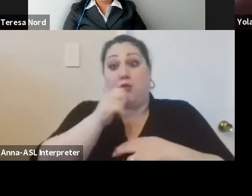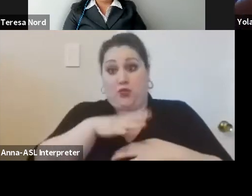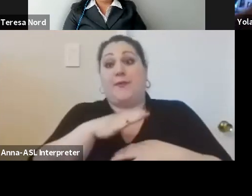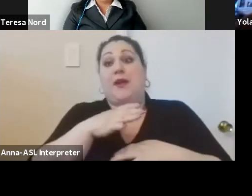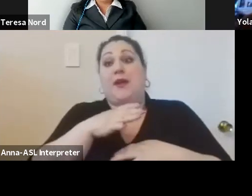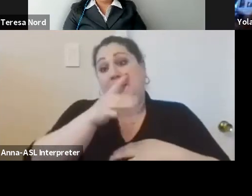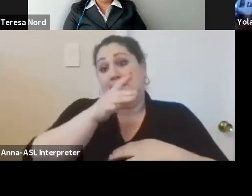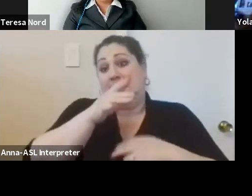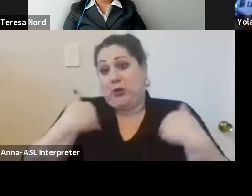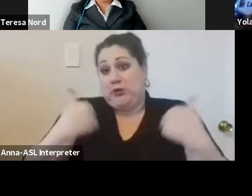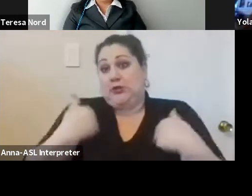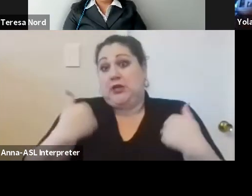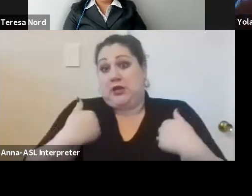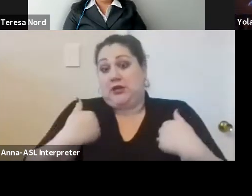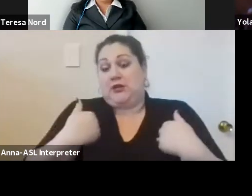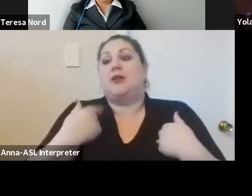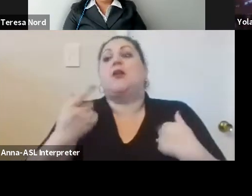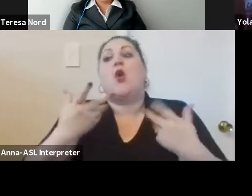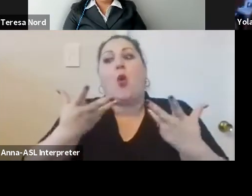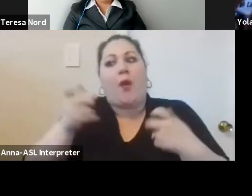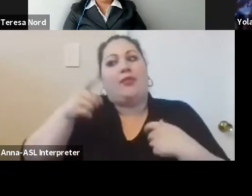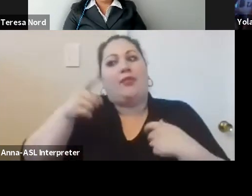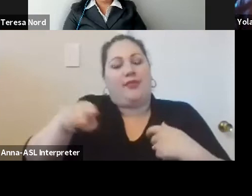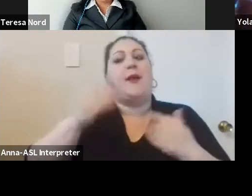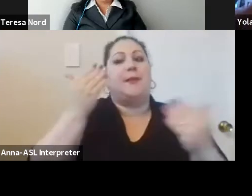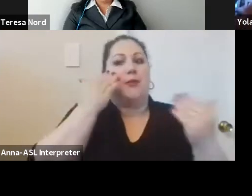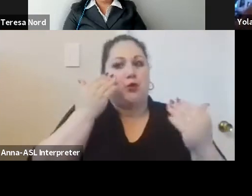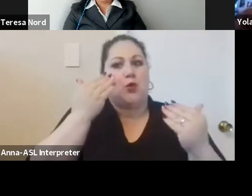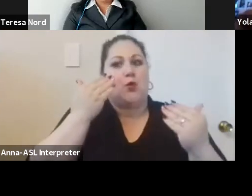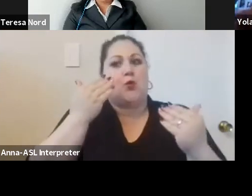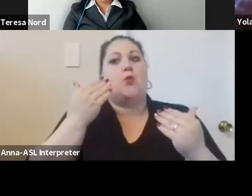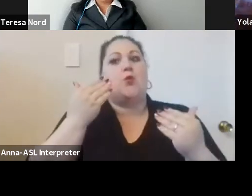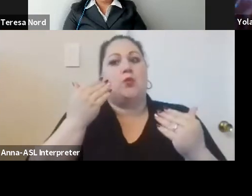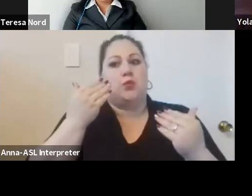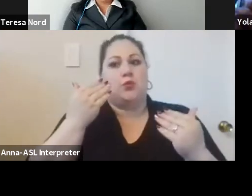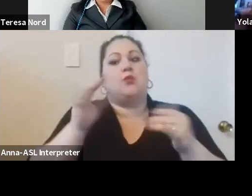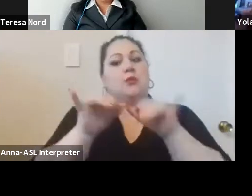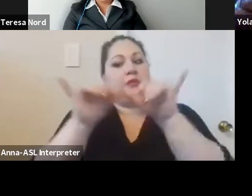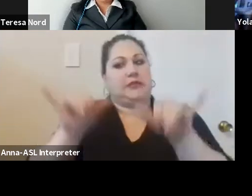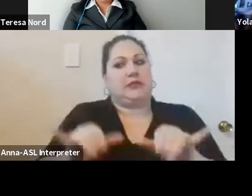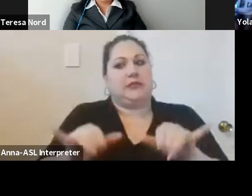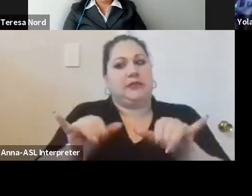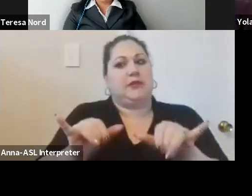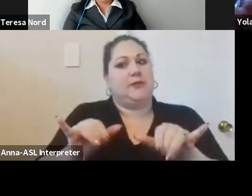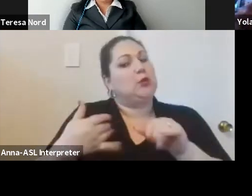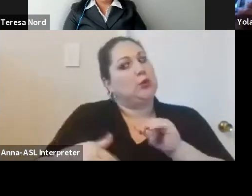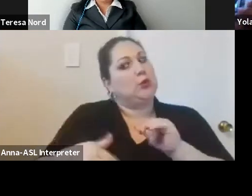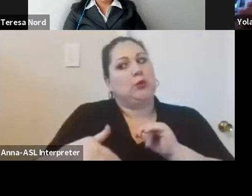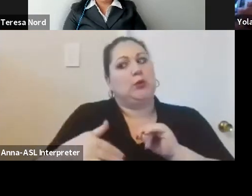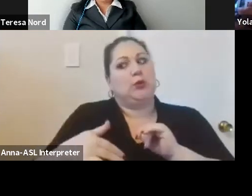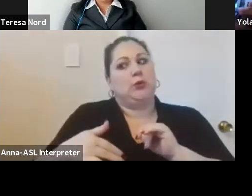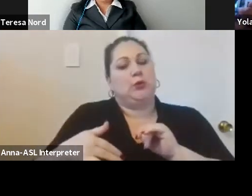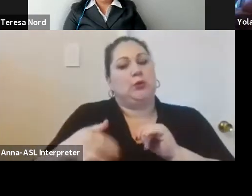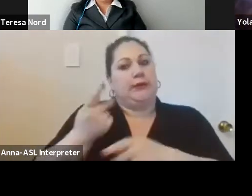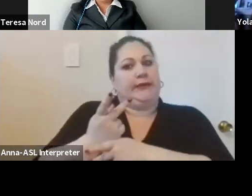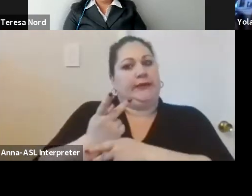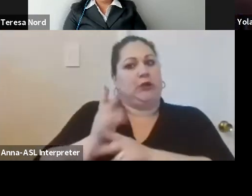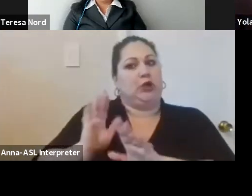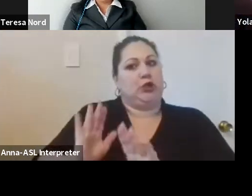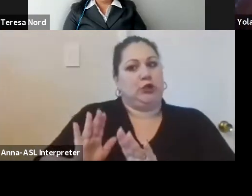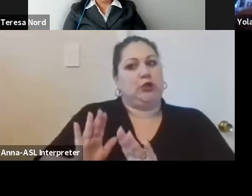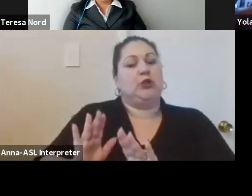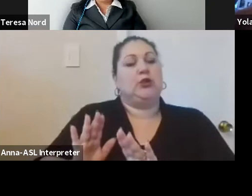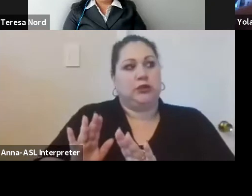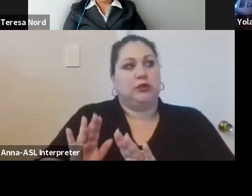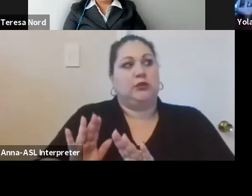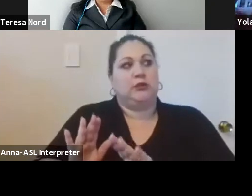Something that I was never aware about. I never knew anything about the system of anything until that situation happened. And yes,